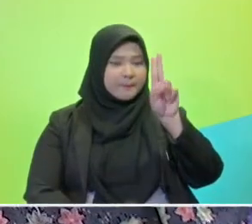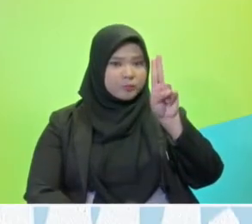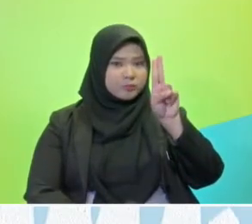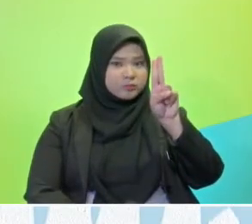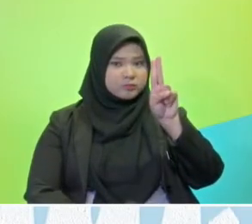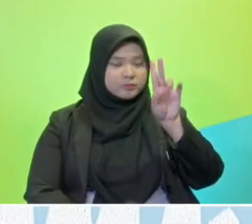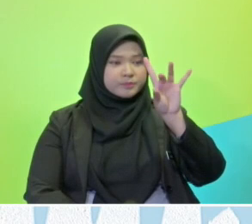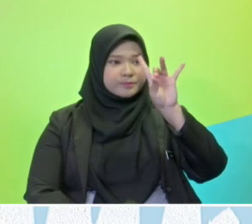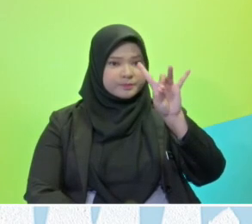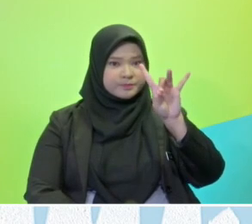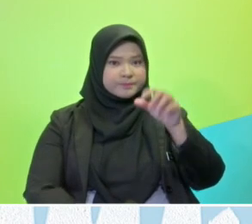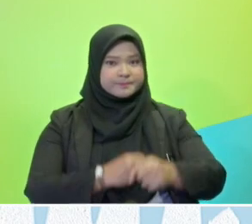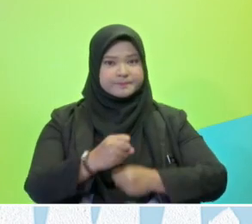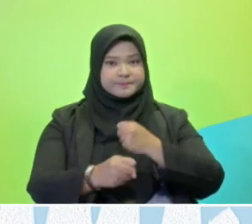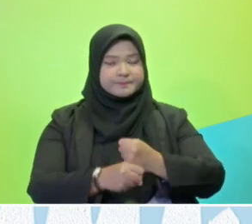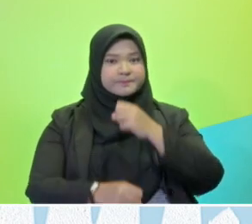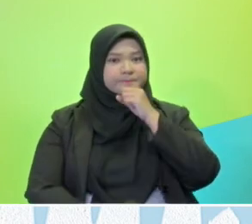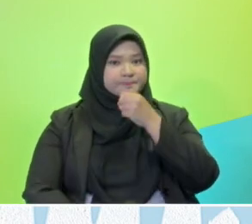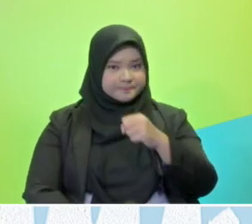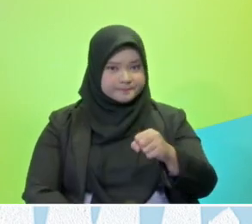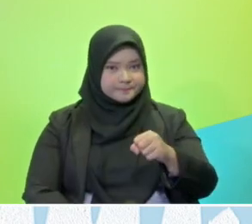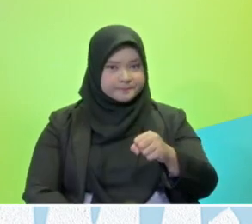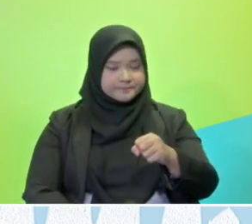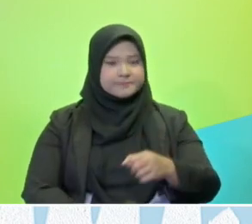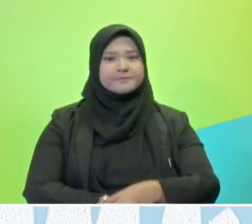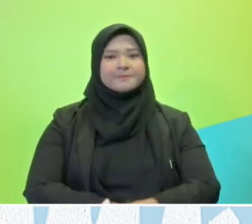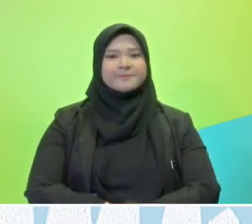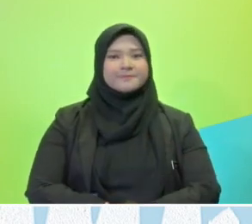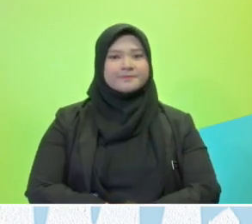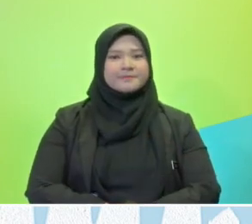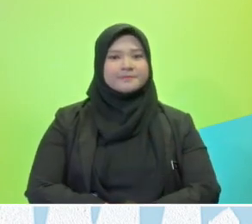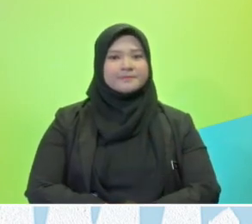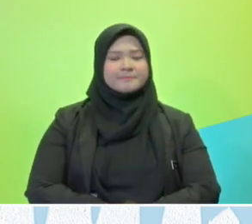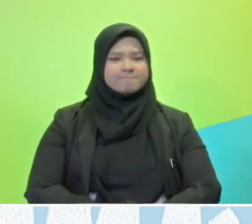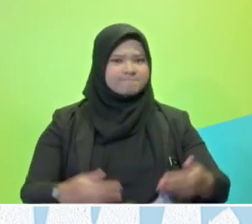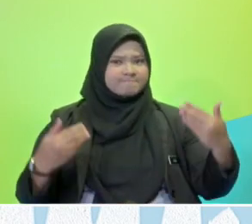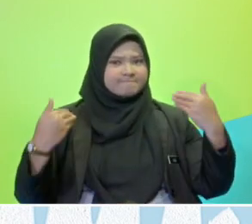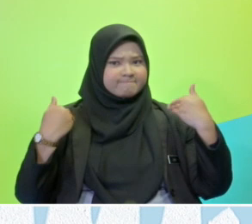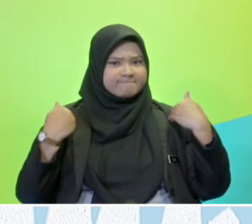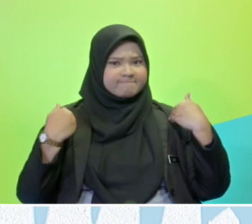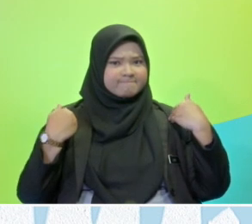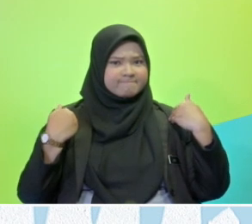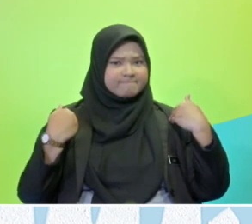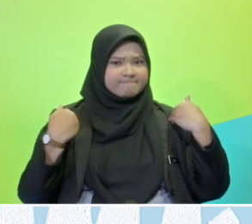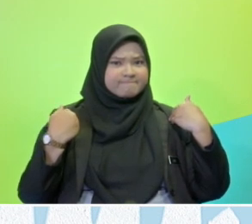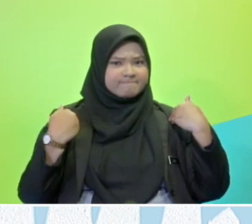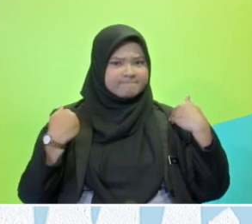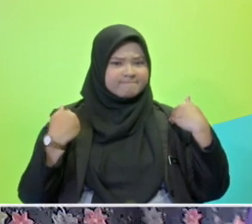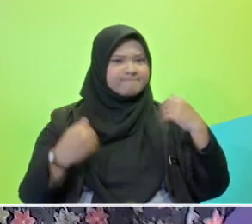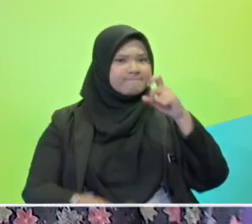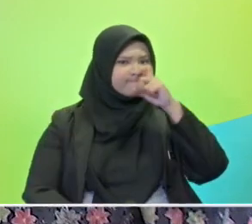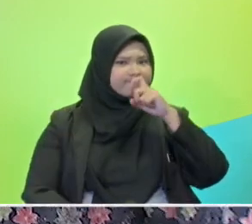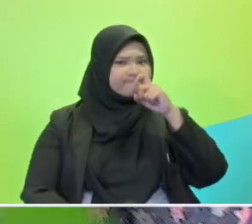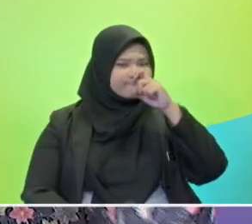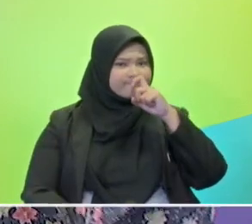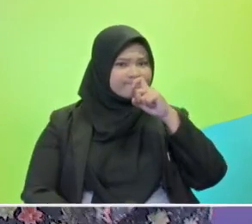right. Abu. He's 8. He has got a stuffed teddy bear. Is